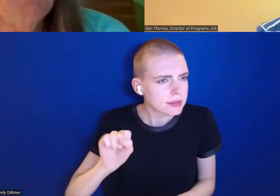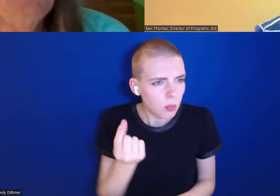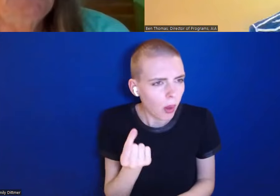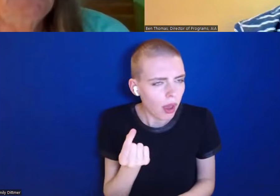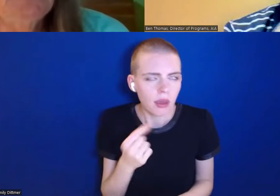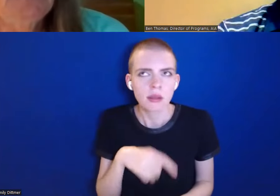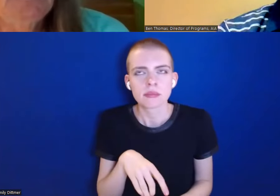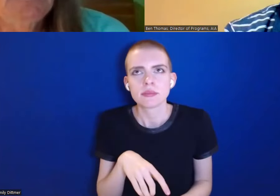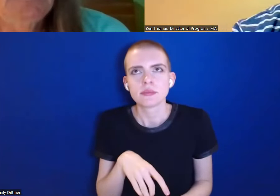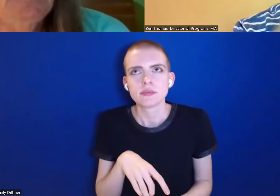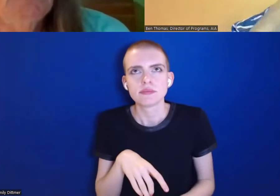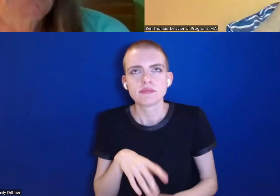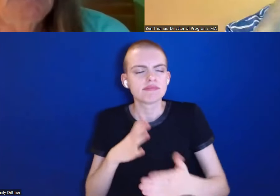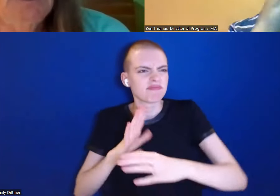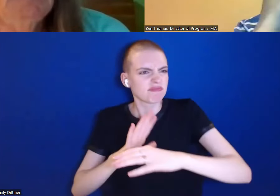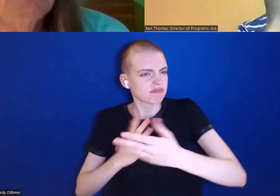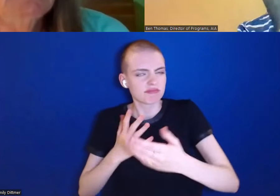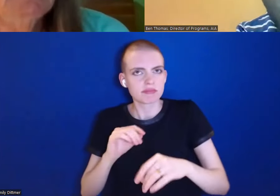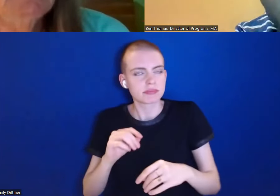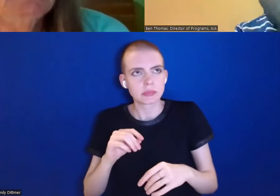come down to,